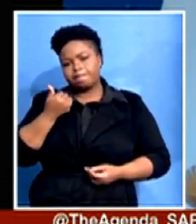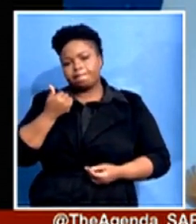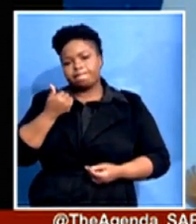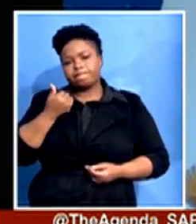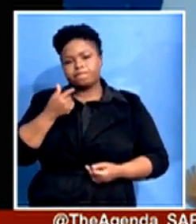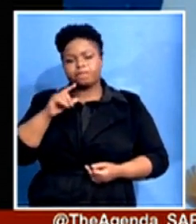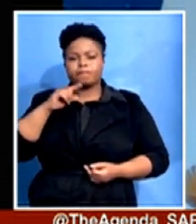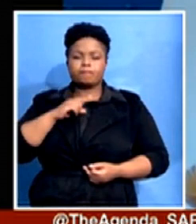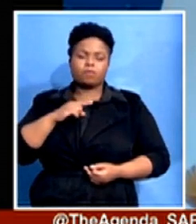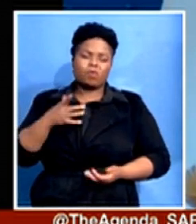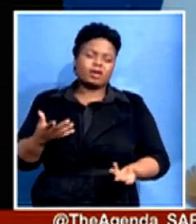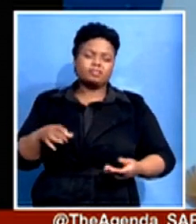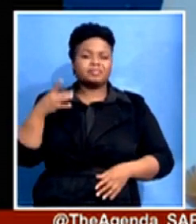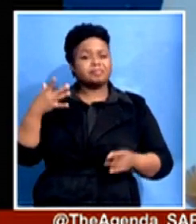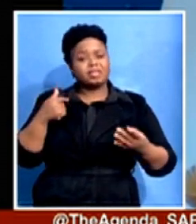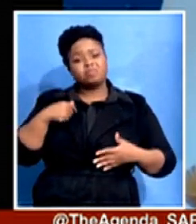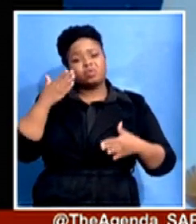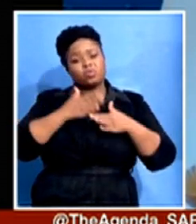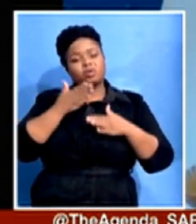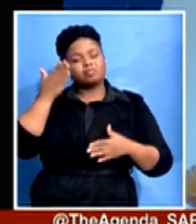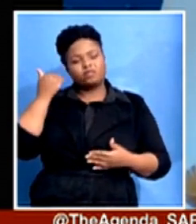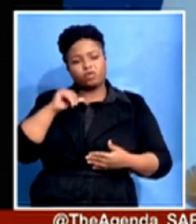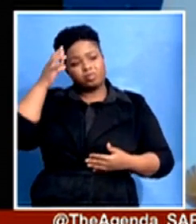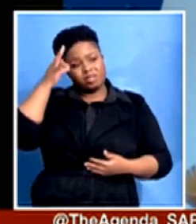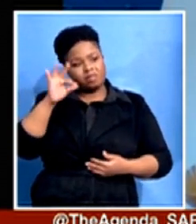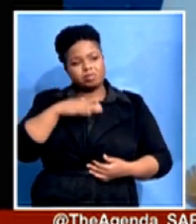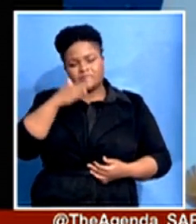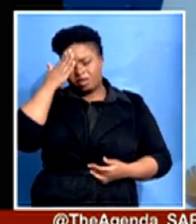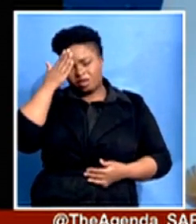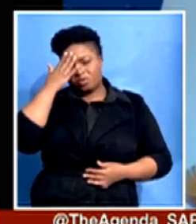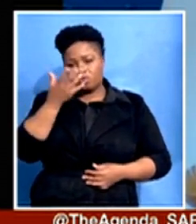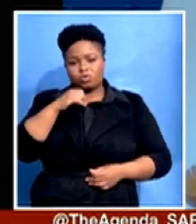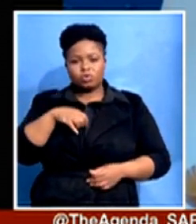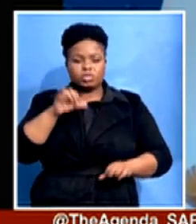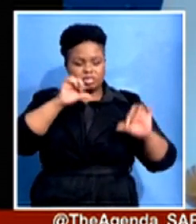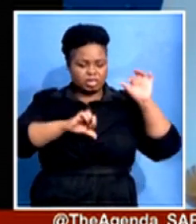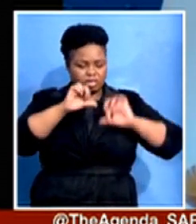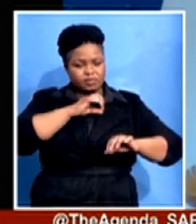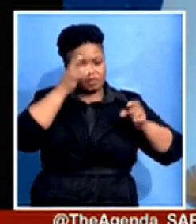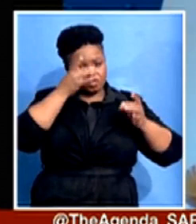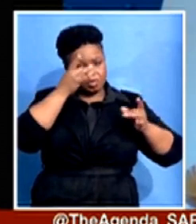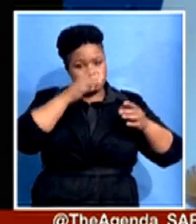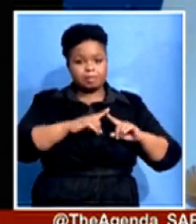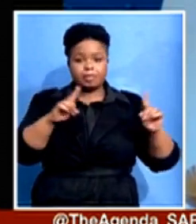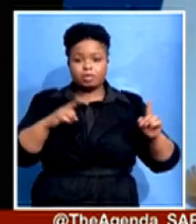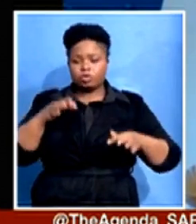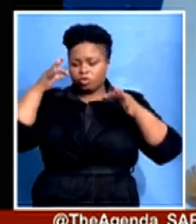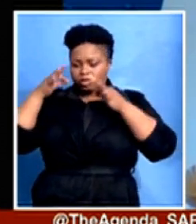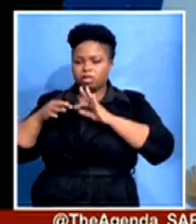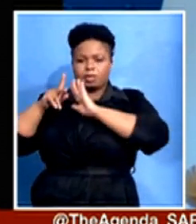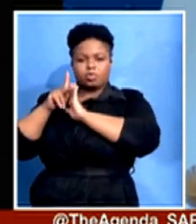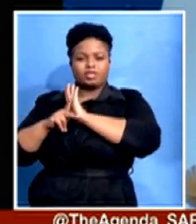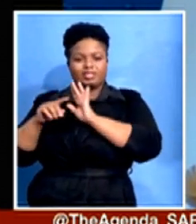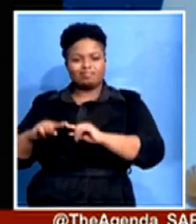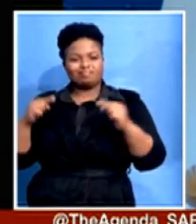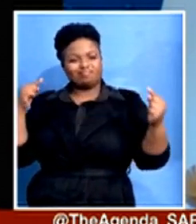in government, I do know that you get a scientific data, but when you make a decision for policy, it's not only the scientific data. So I hope